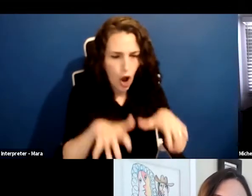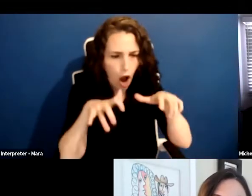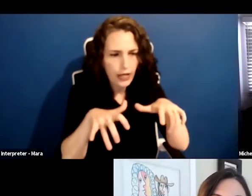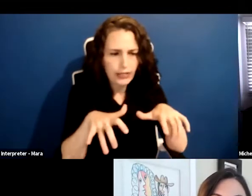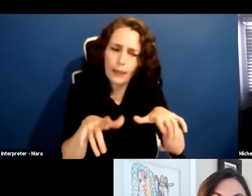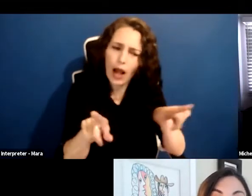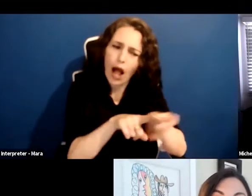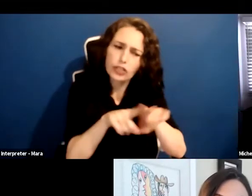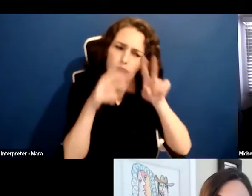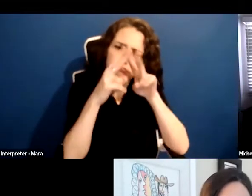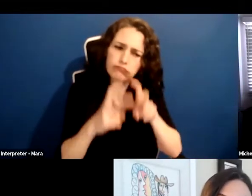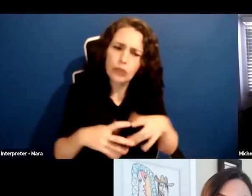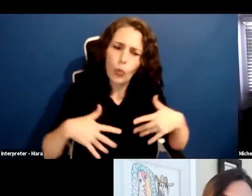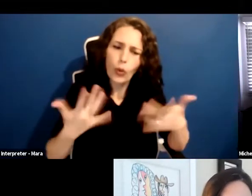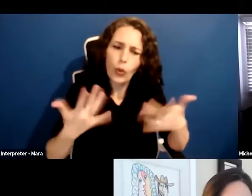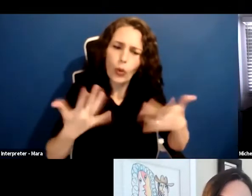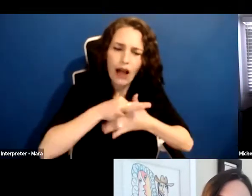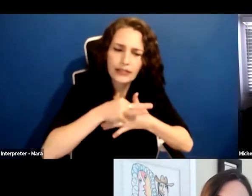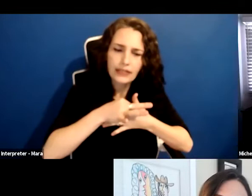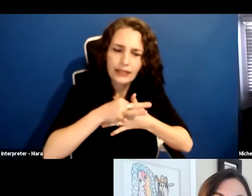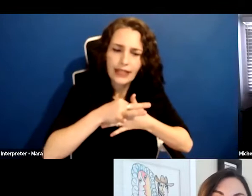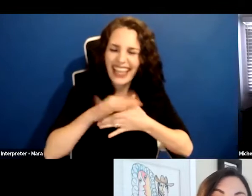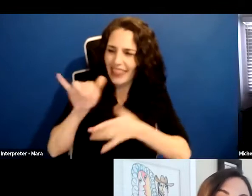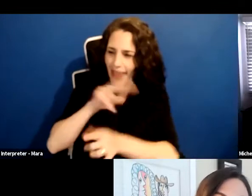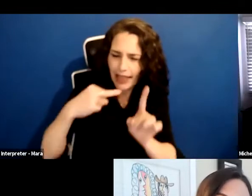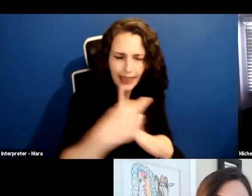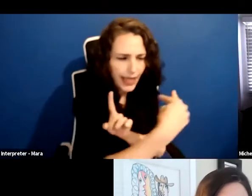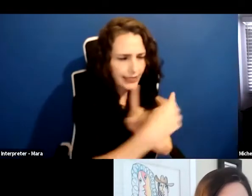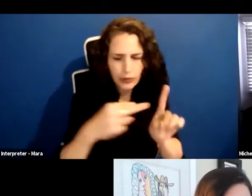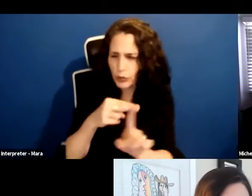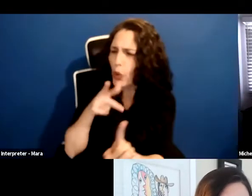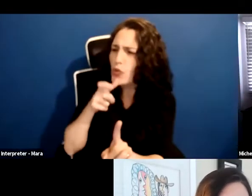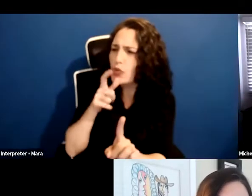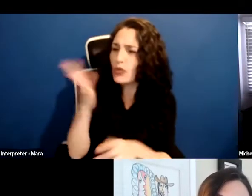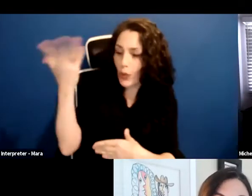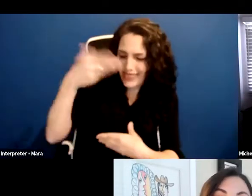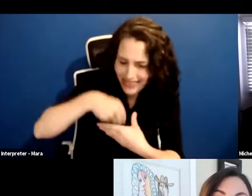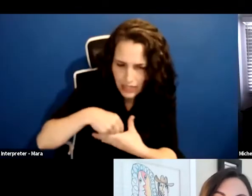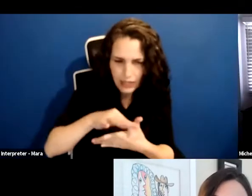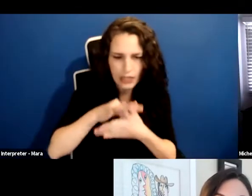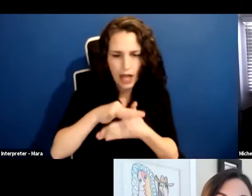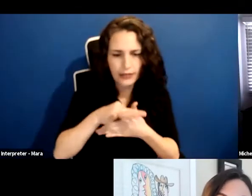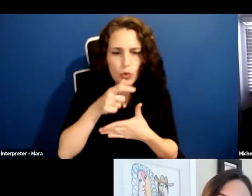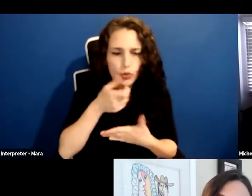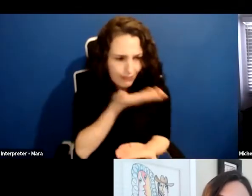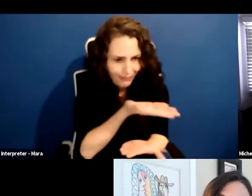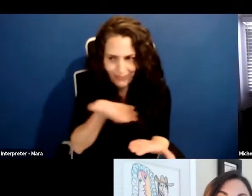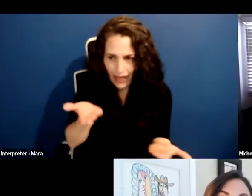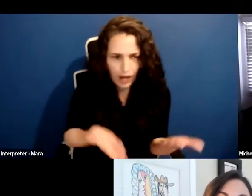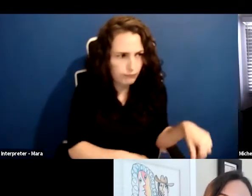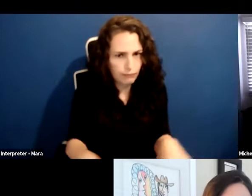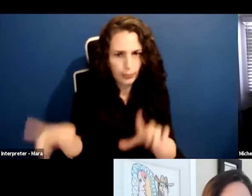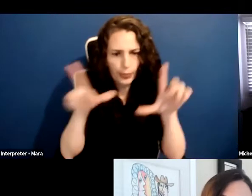taking a look at the content through a similar lens. So who's present in that content and how long, and to